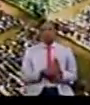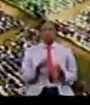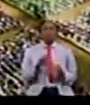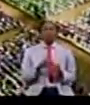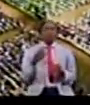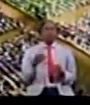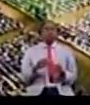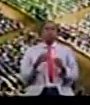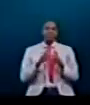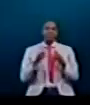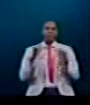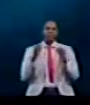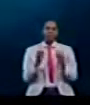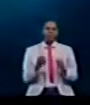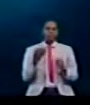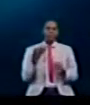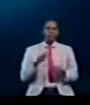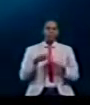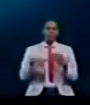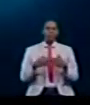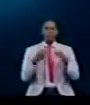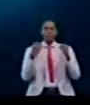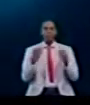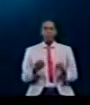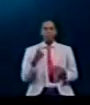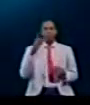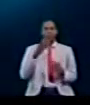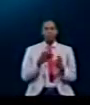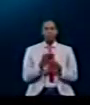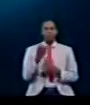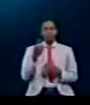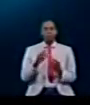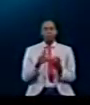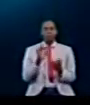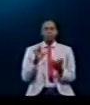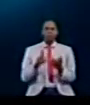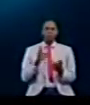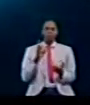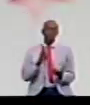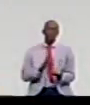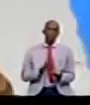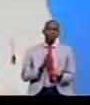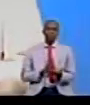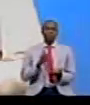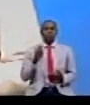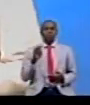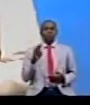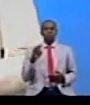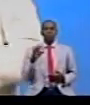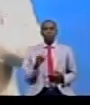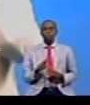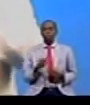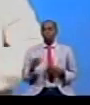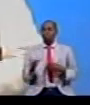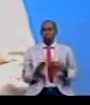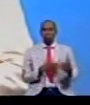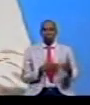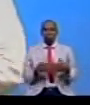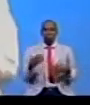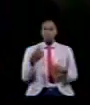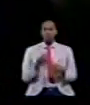through, and the person said, let me even read that prayer request. I want to read it so that we can understand where I'm going